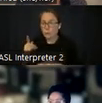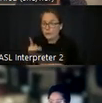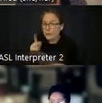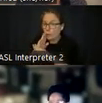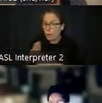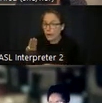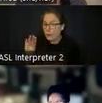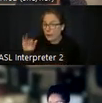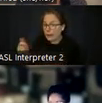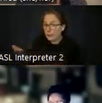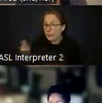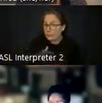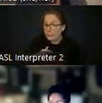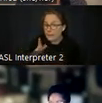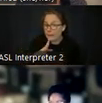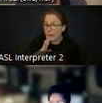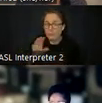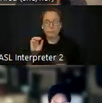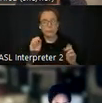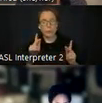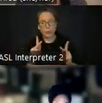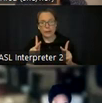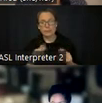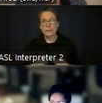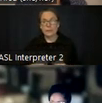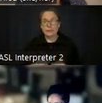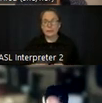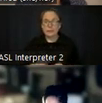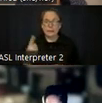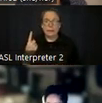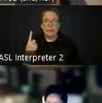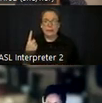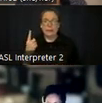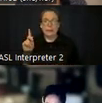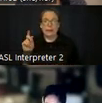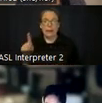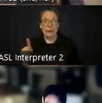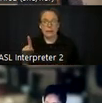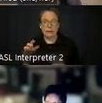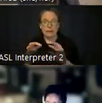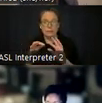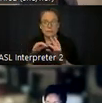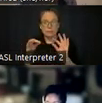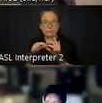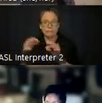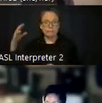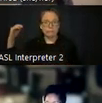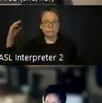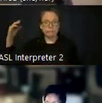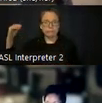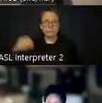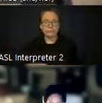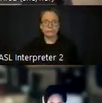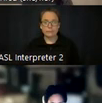I can talk. I have a question, sort of comment. Do it on me. The